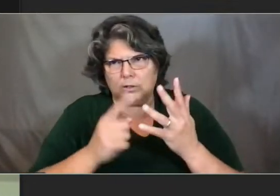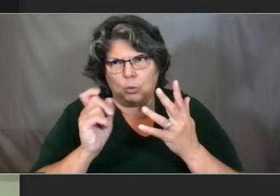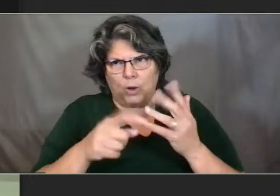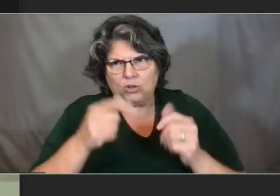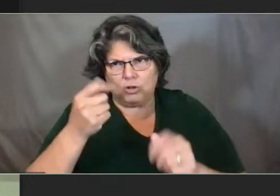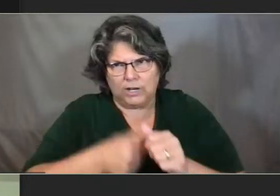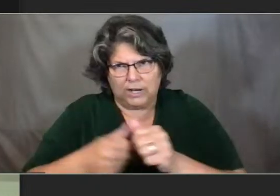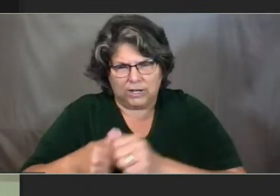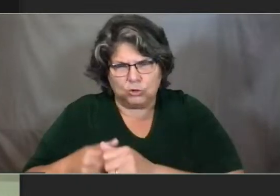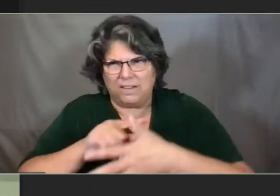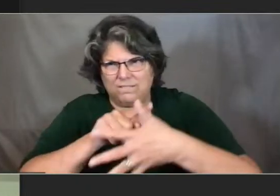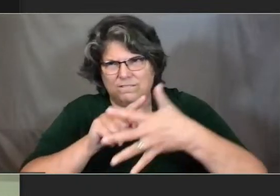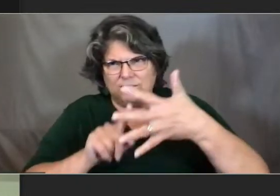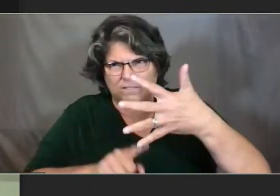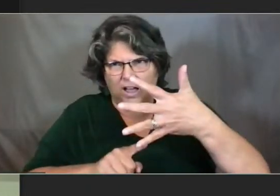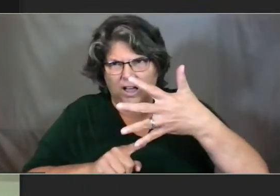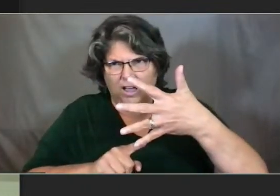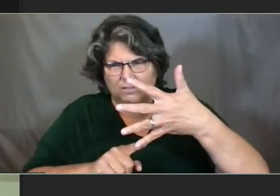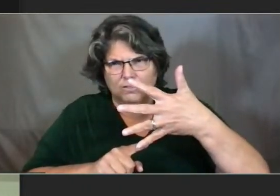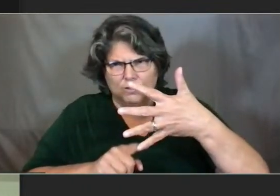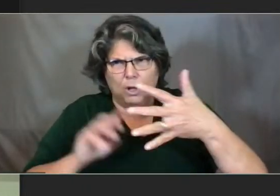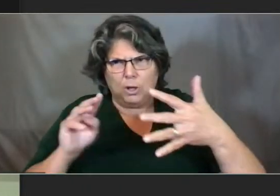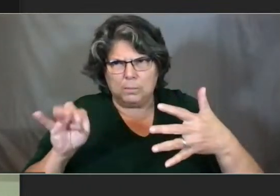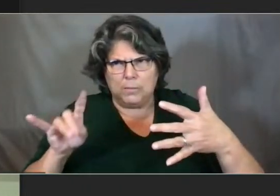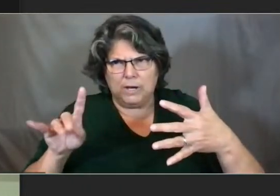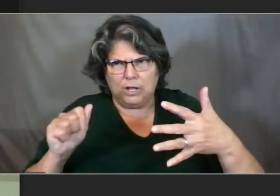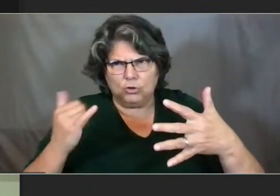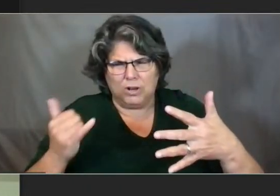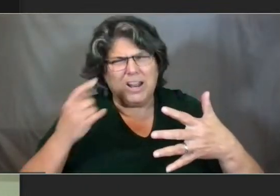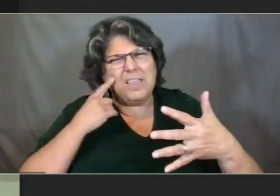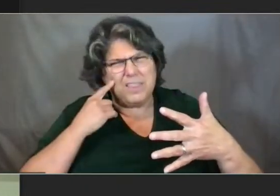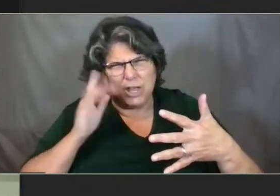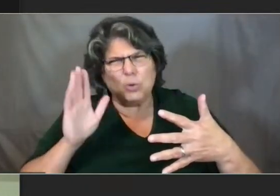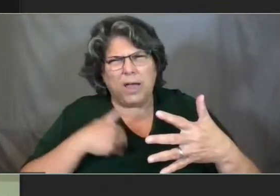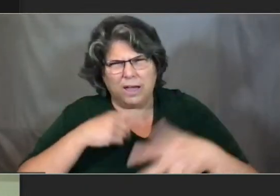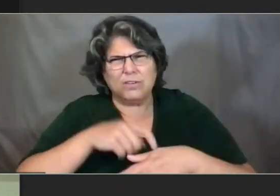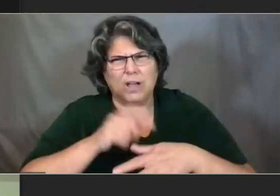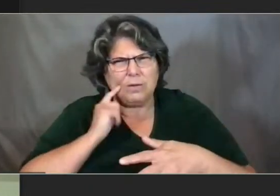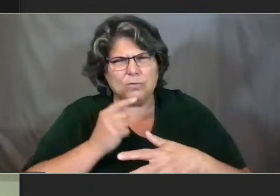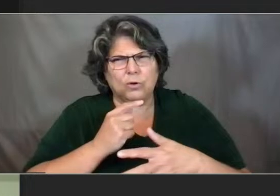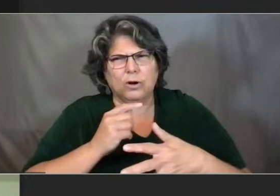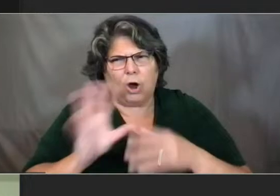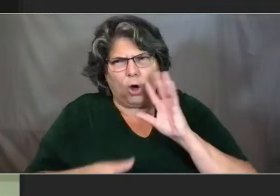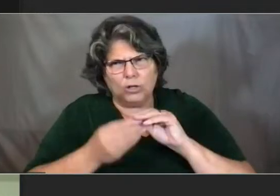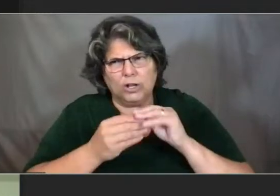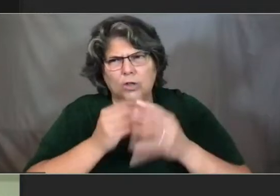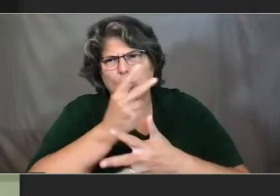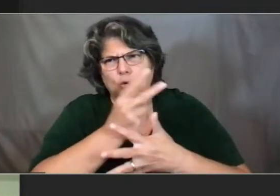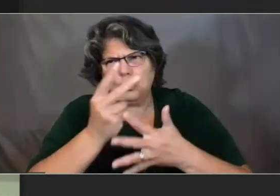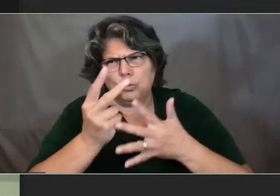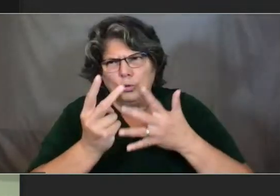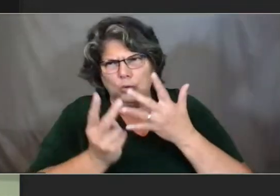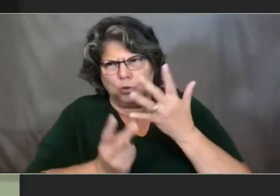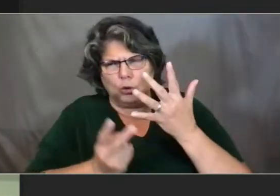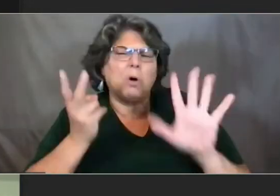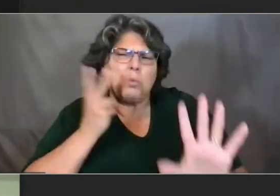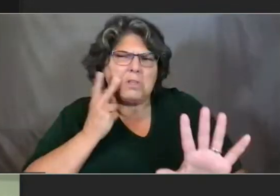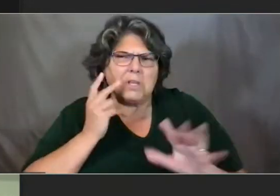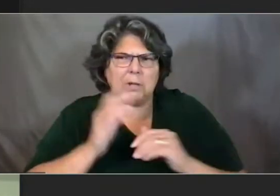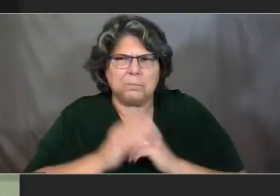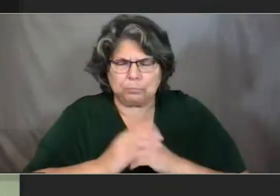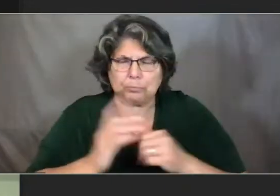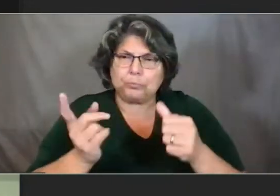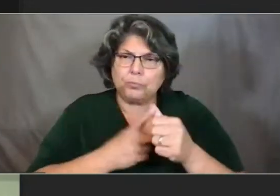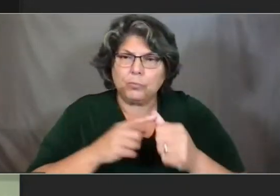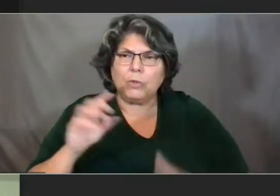have 5 outlets today. And I think we'll have time for 2 rounds of questions. And we'll see from there. So let's begin with